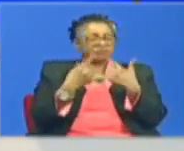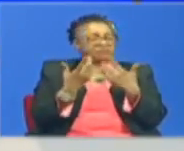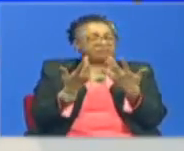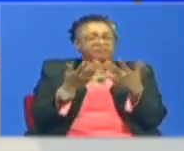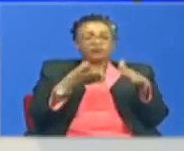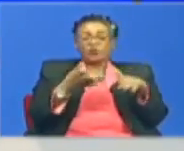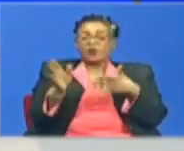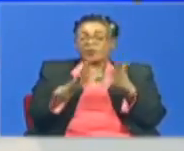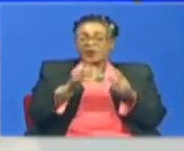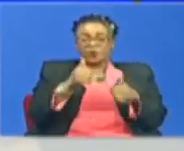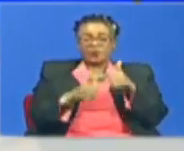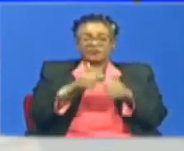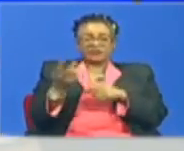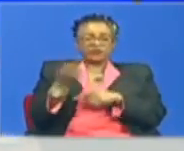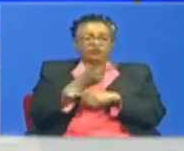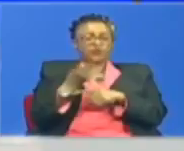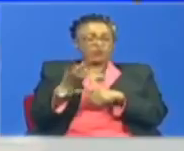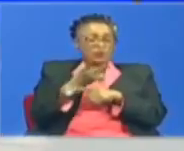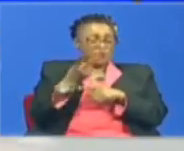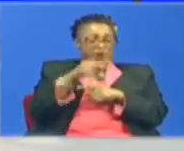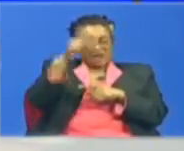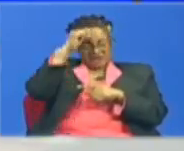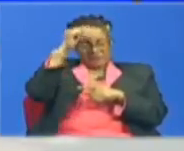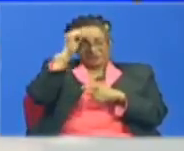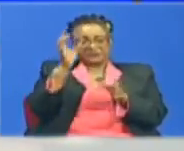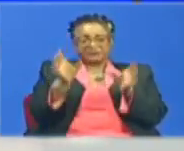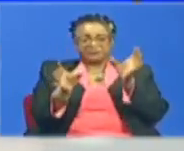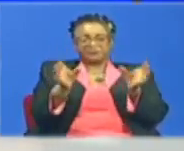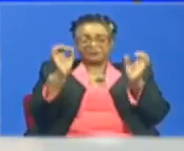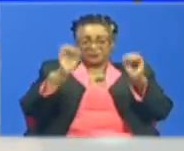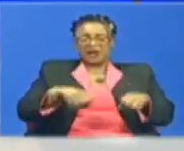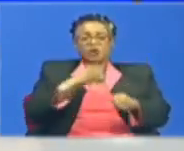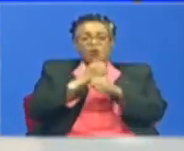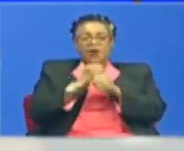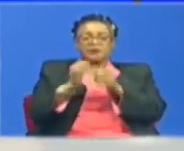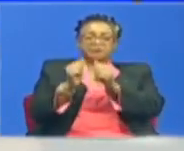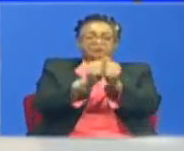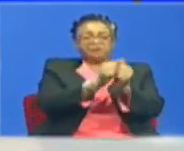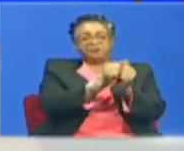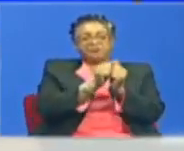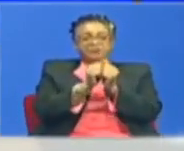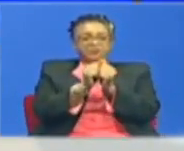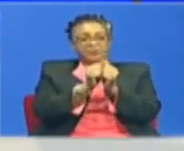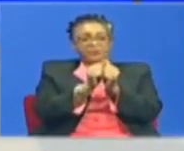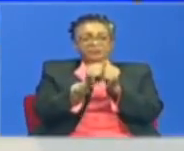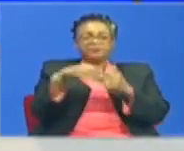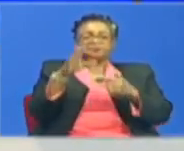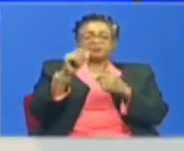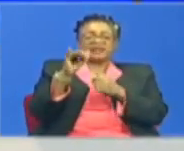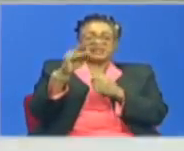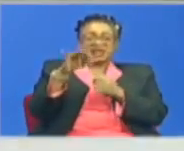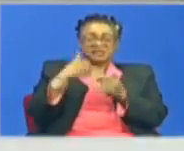which the two arms of government can work together more cordially. NTV's Silas Apollo with